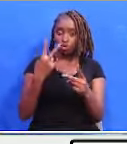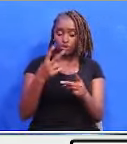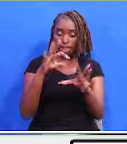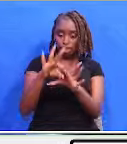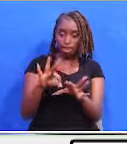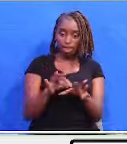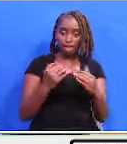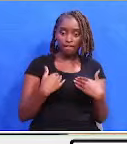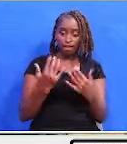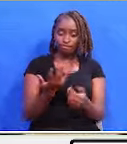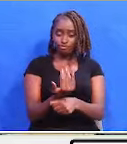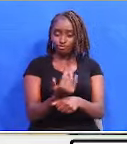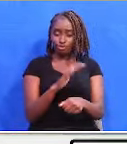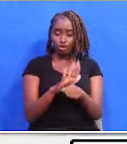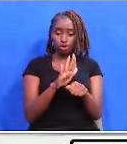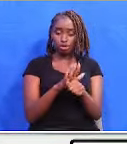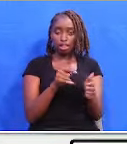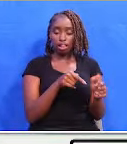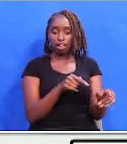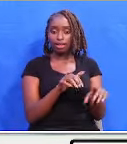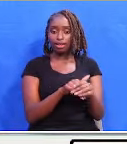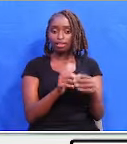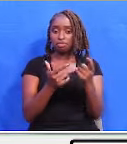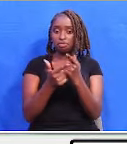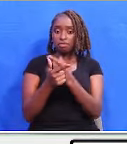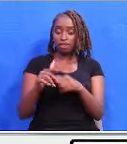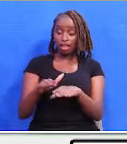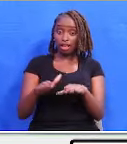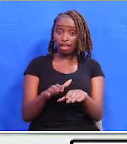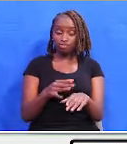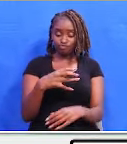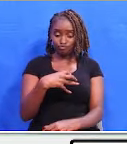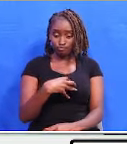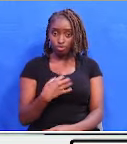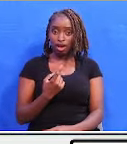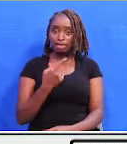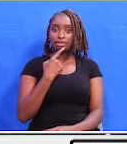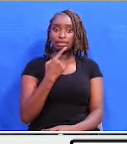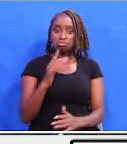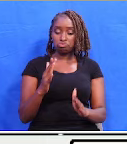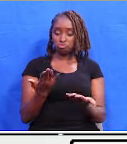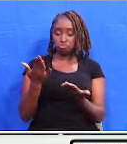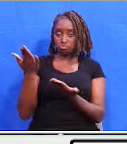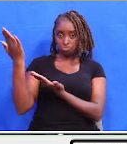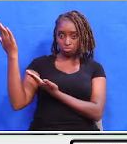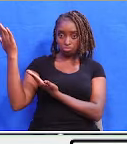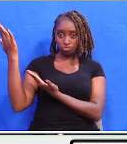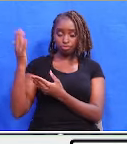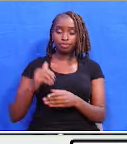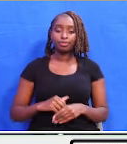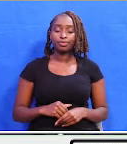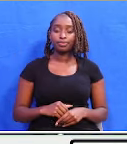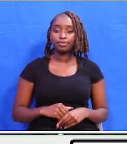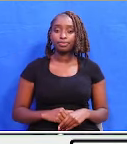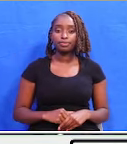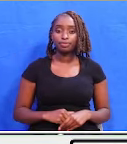attracted criticism from different quarters. In her resignation, Meg said she is proud of leading a people-centered agenda that